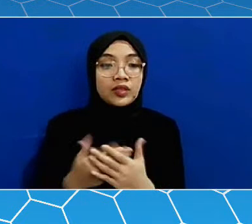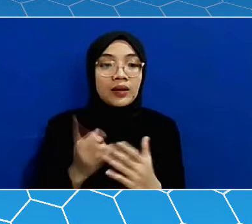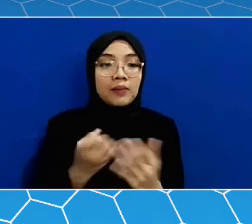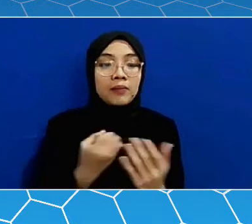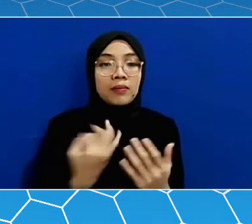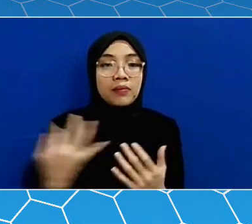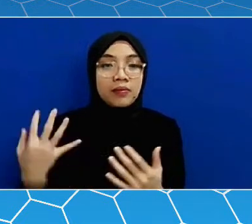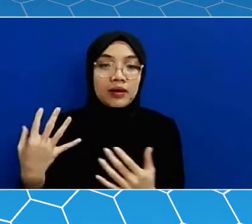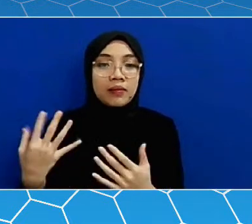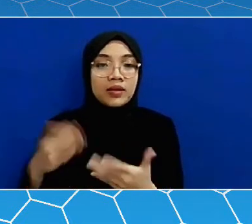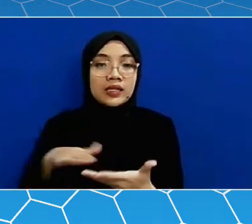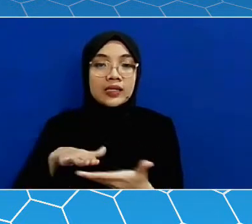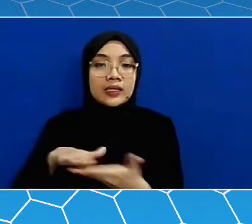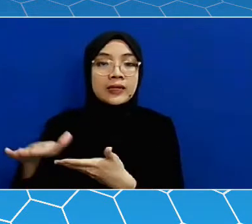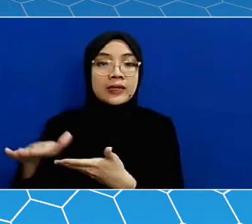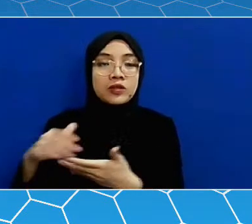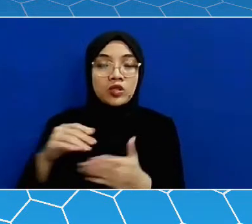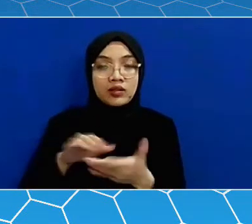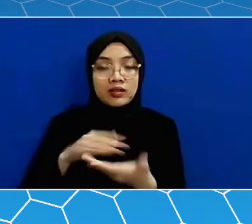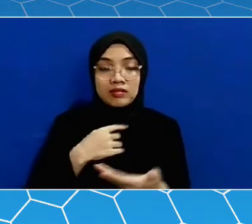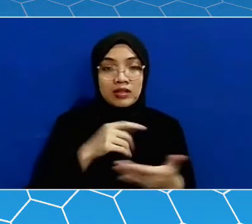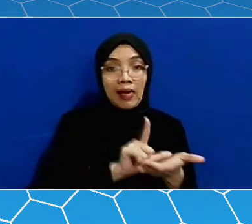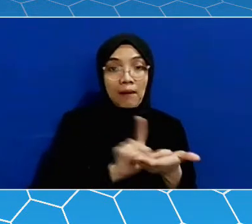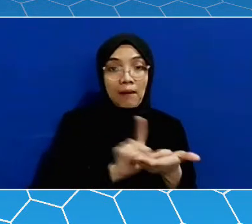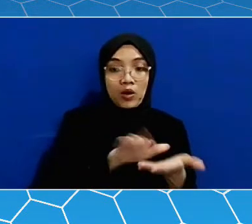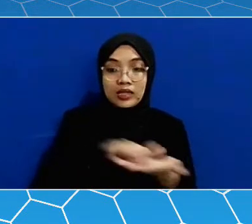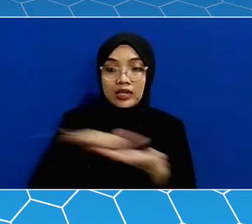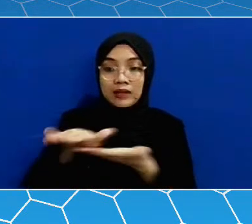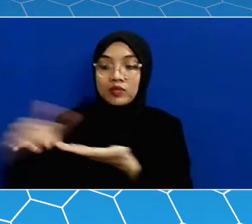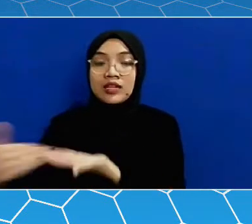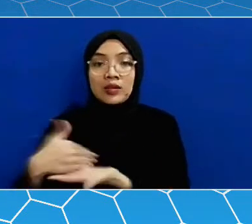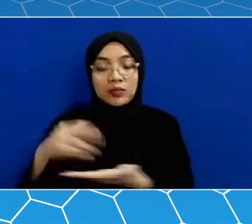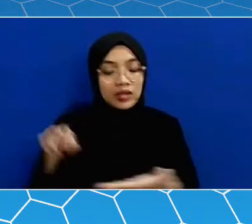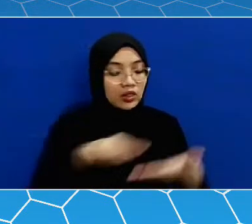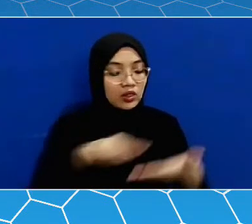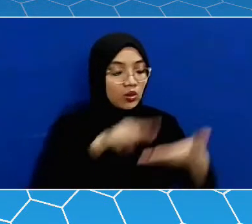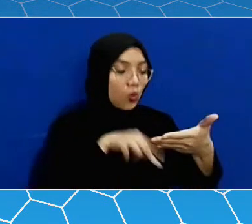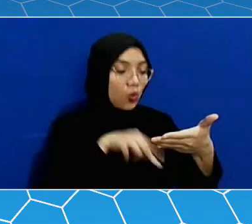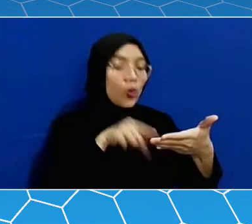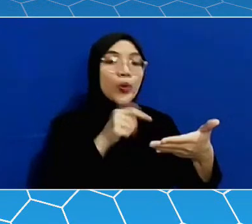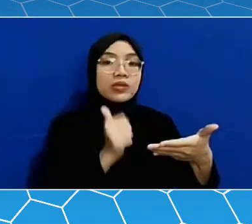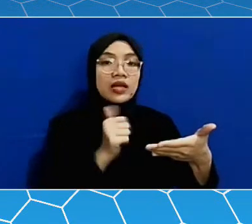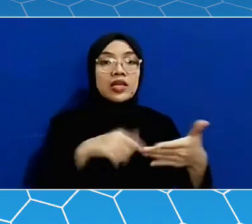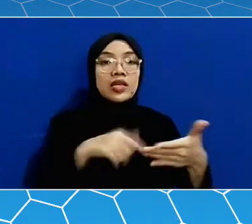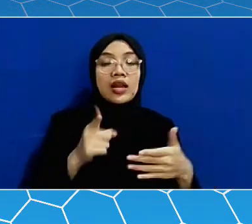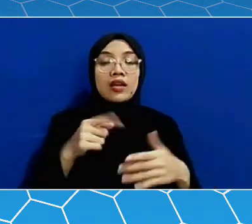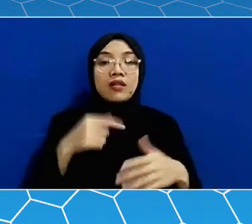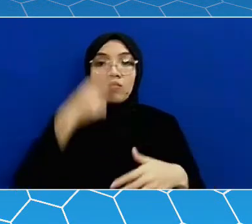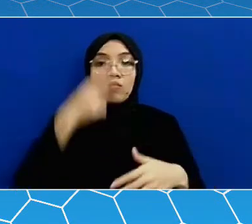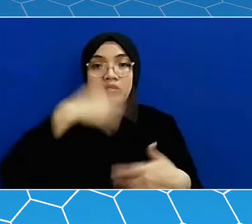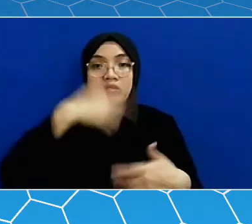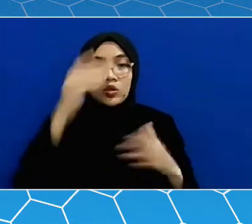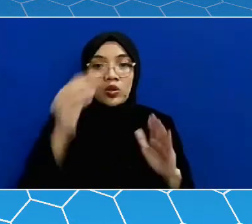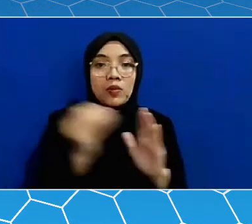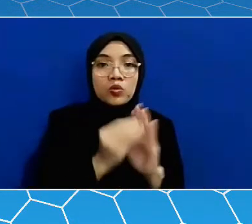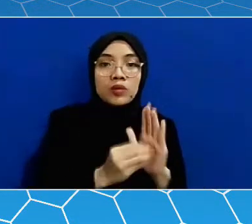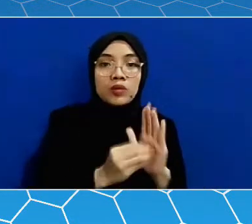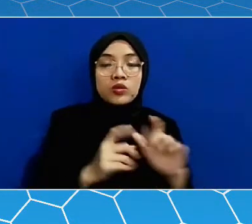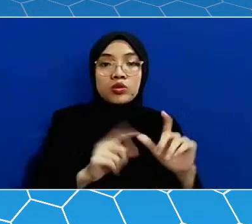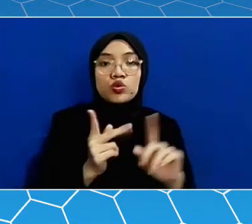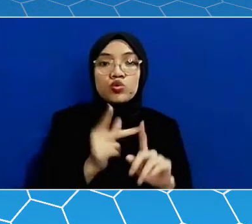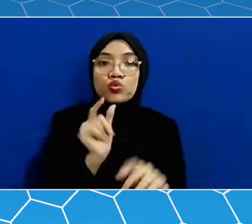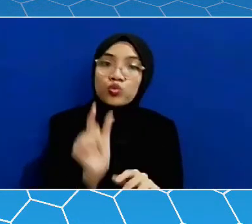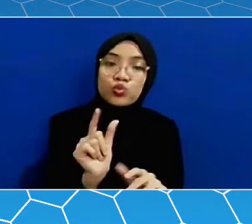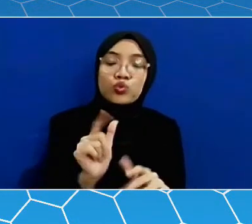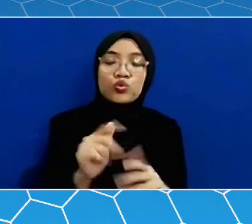also manually enter other measures like temperature, heart rate, or blood pressure. And the